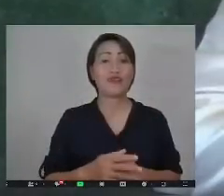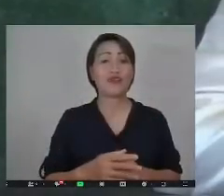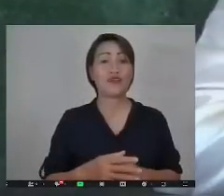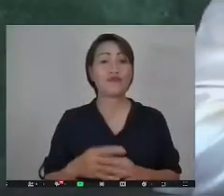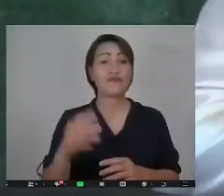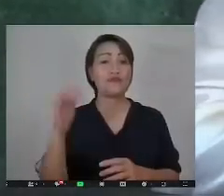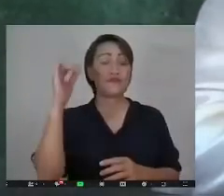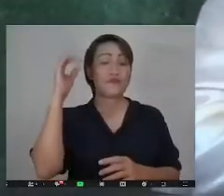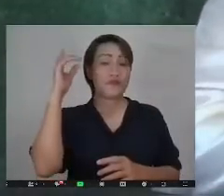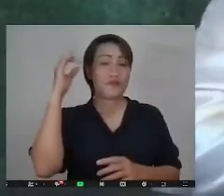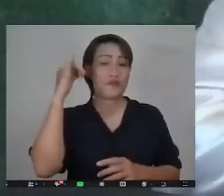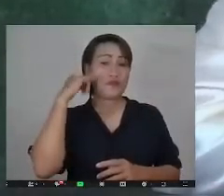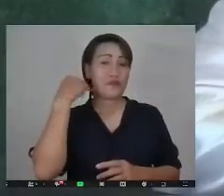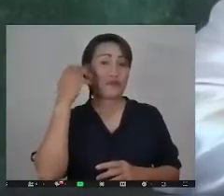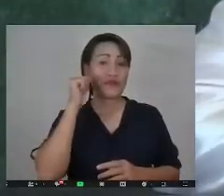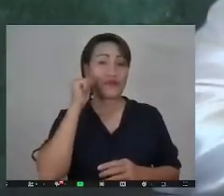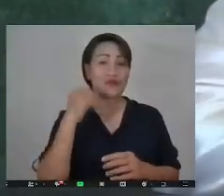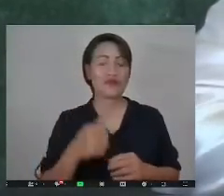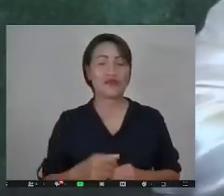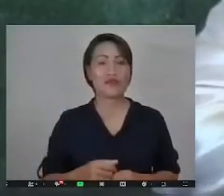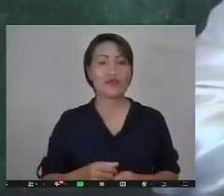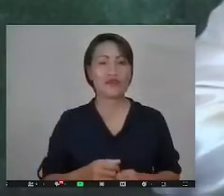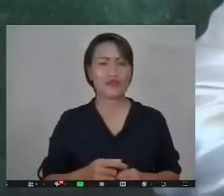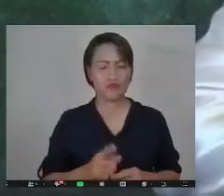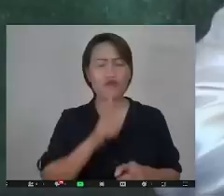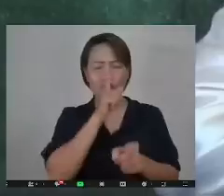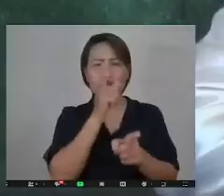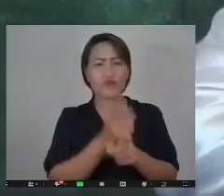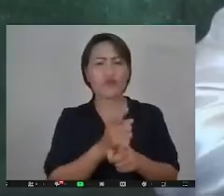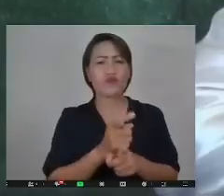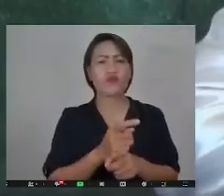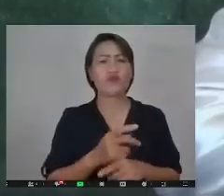And indeed, STEM knowledge and skills.